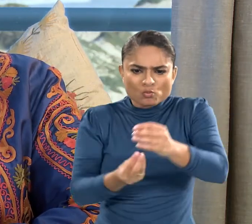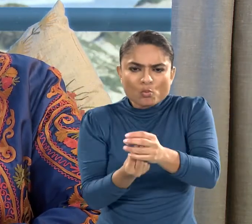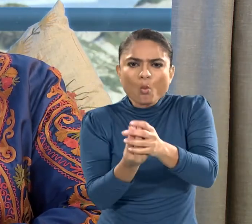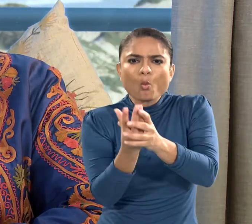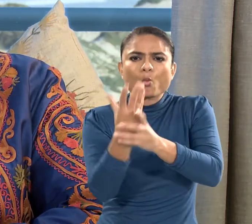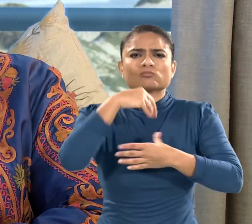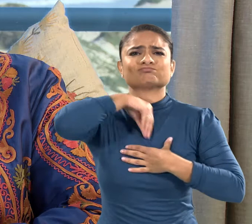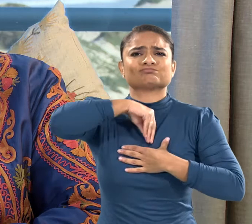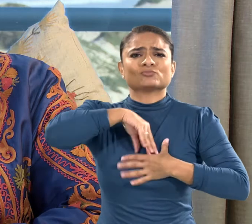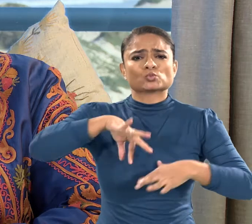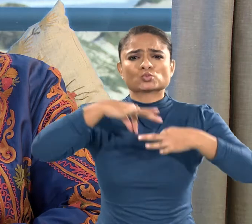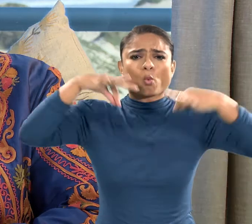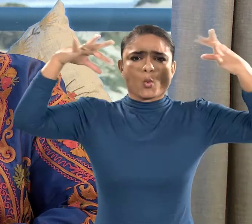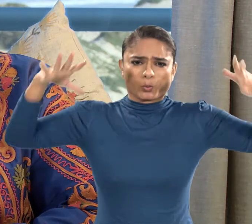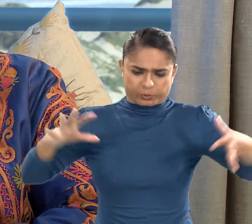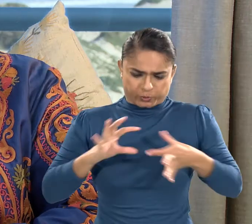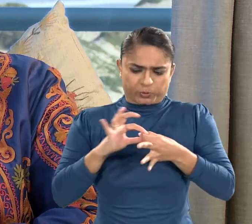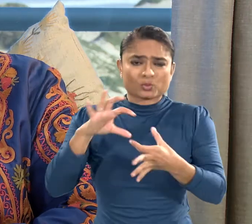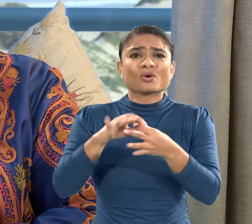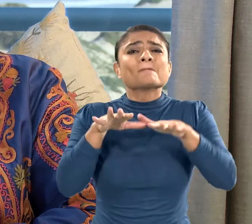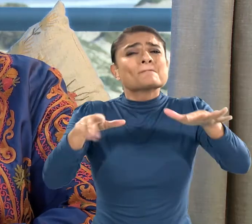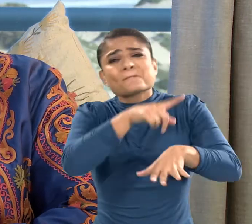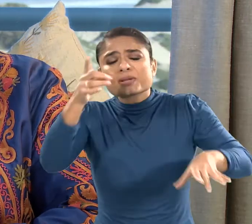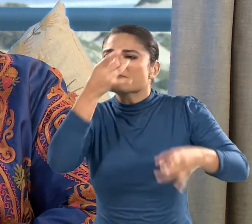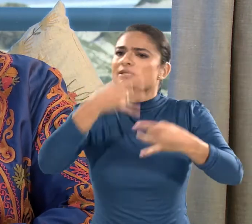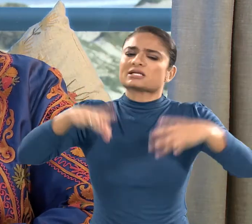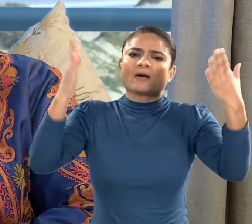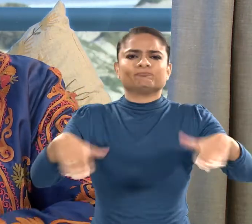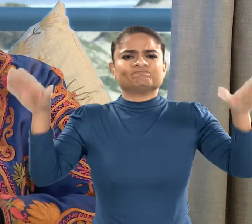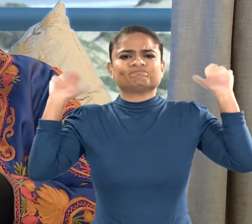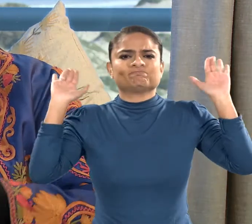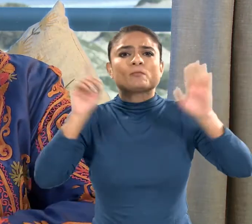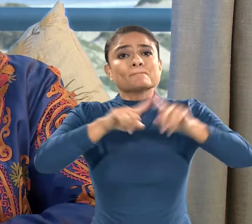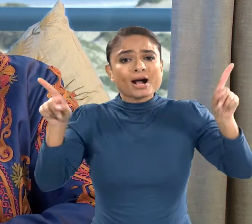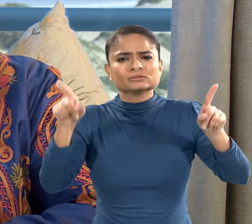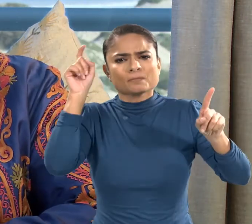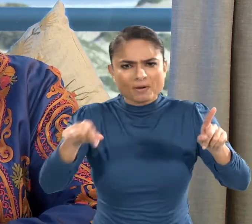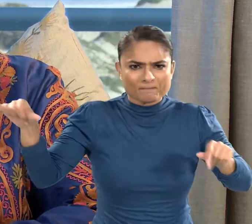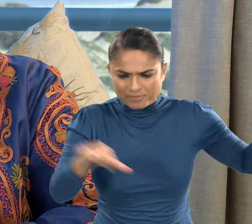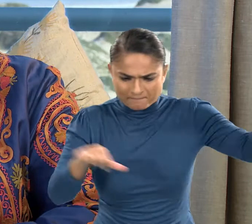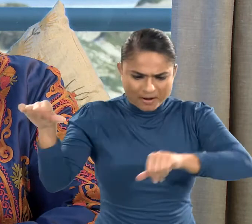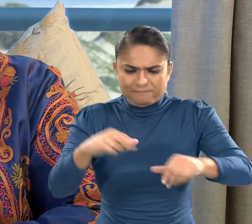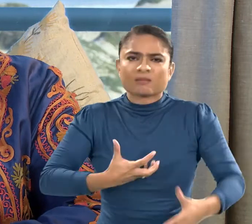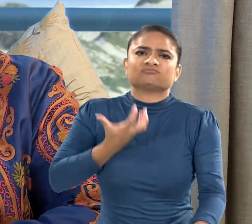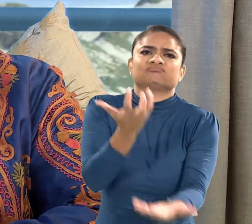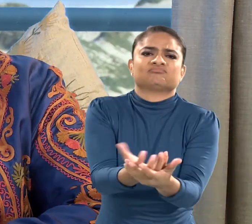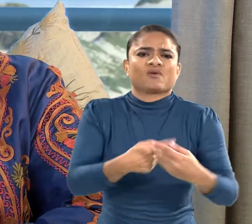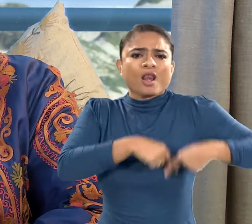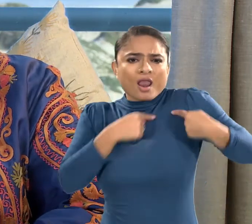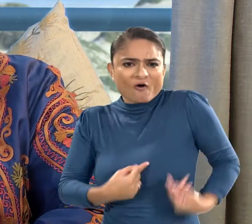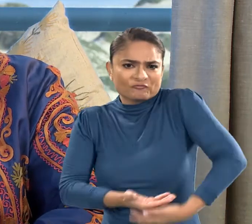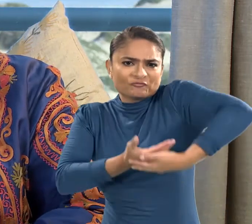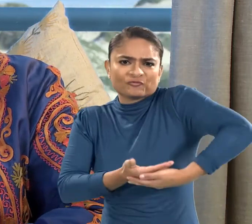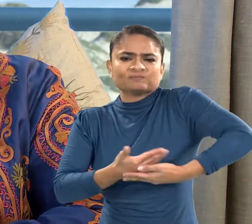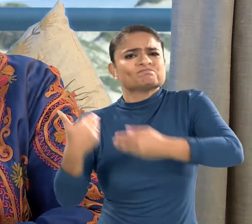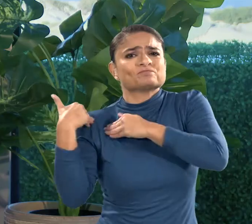is governance for the growth of souls, and that people who sacrifice themselves for others, who bring out the selfless love in themselves, are already